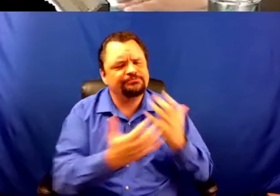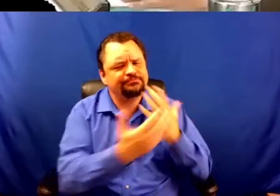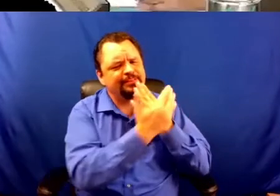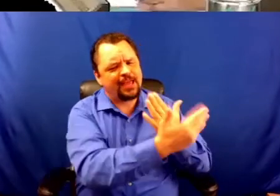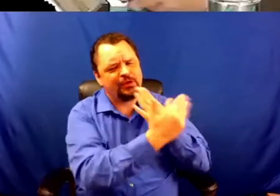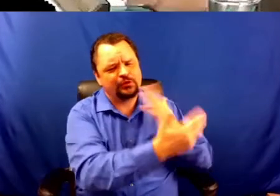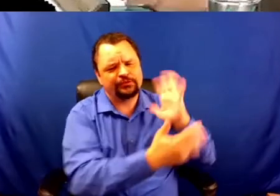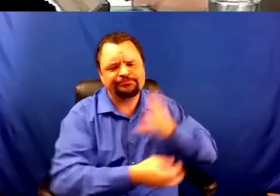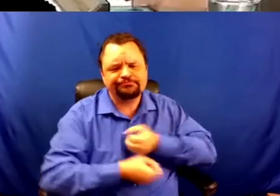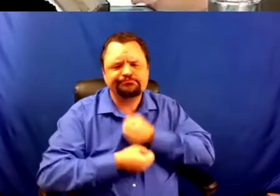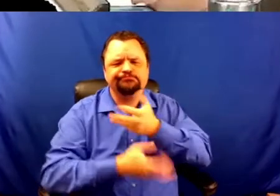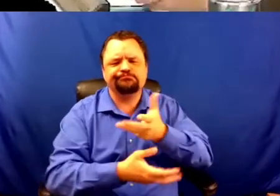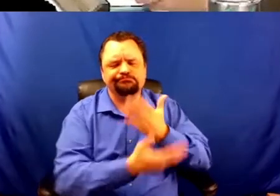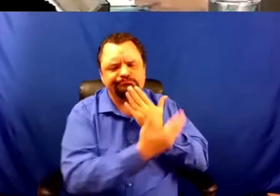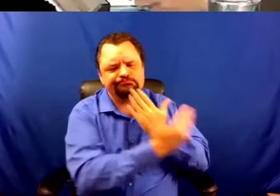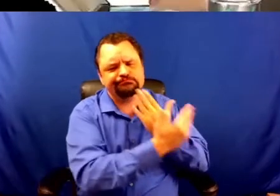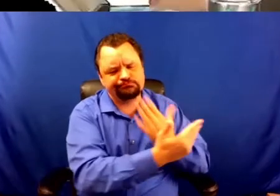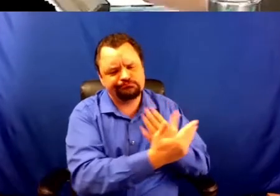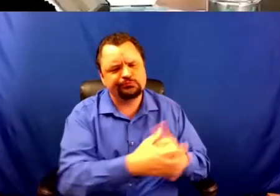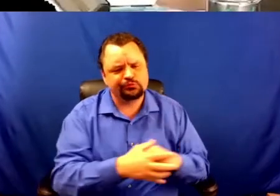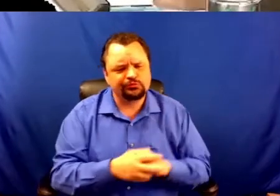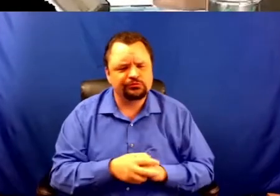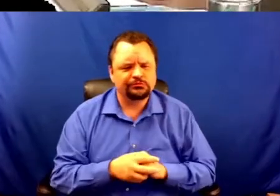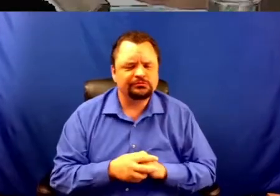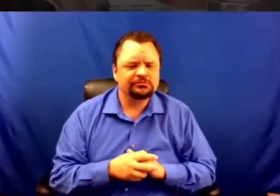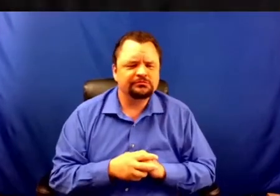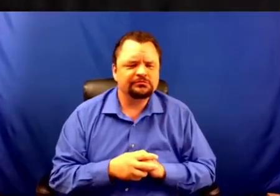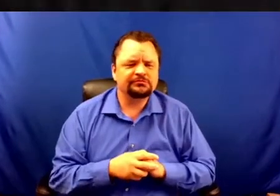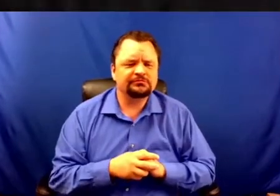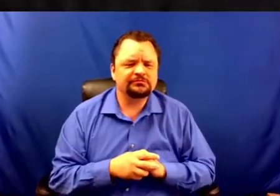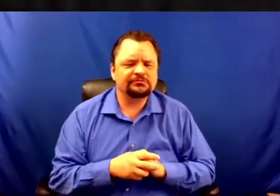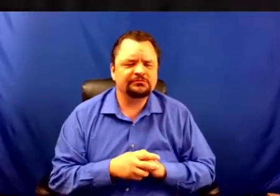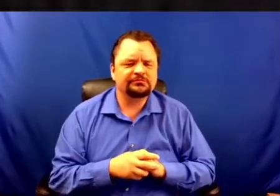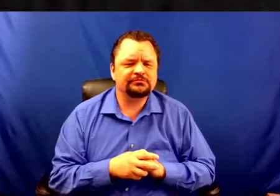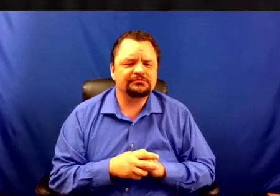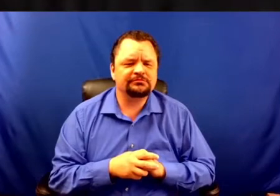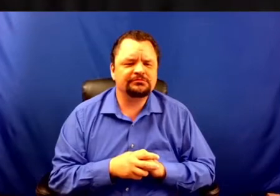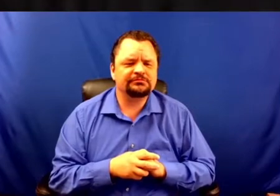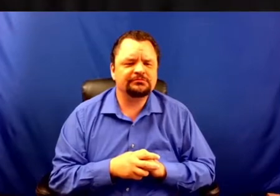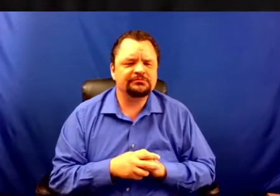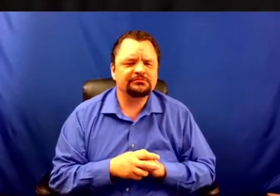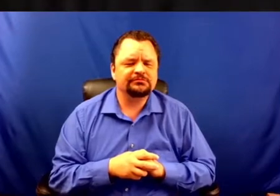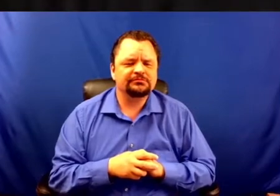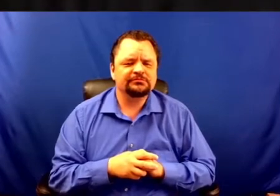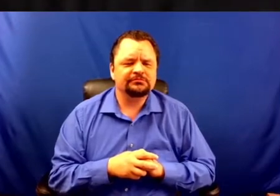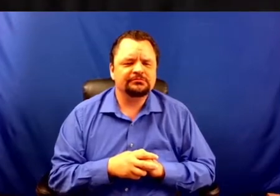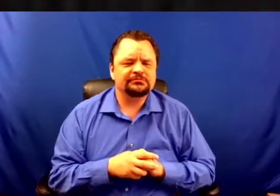Yes, Kim. Excuse me, sorry. Thanks, Dr. Turvish.